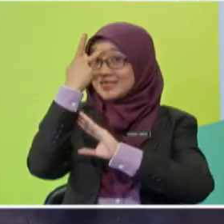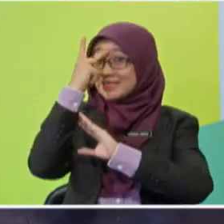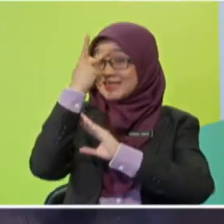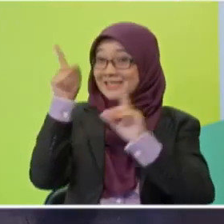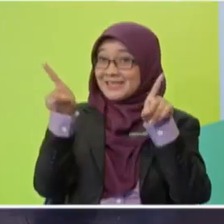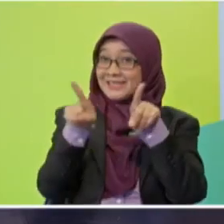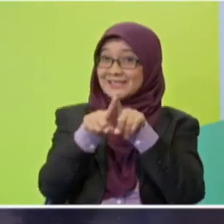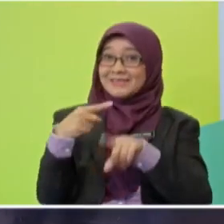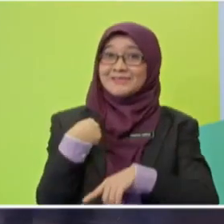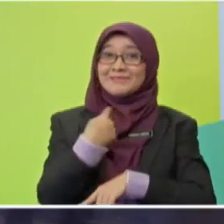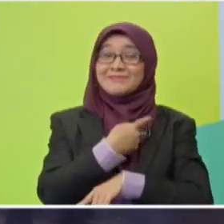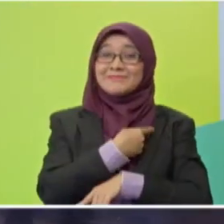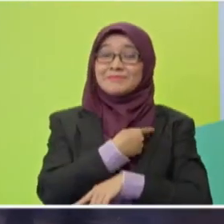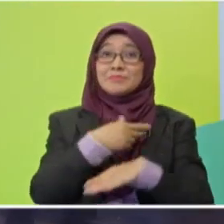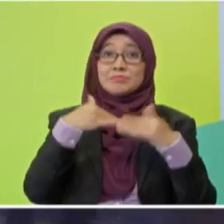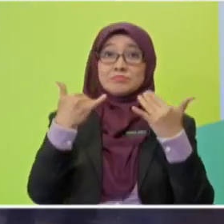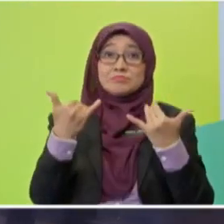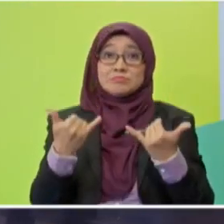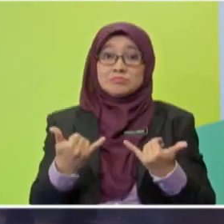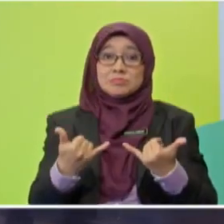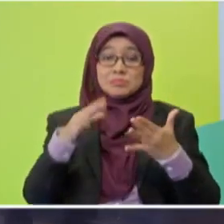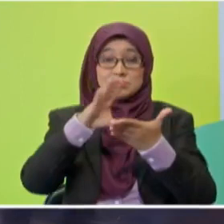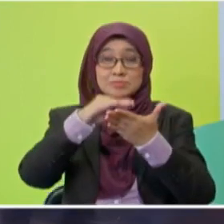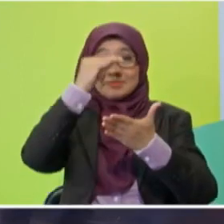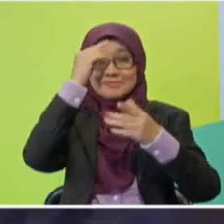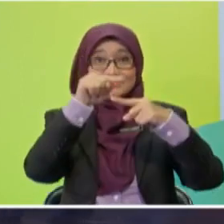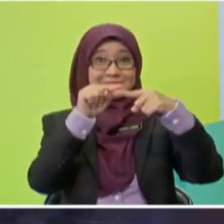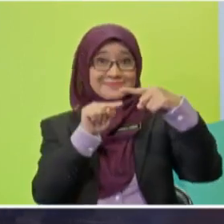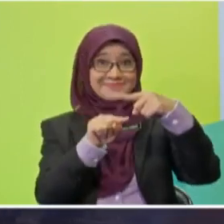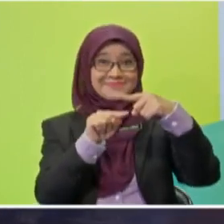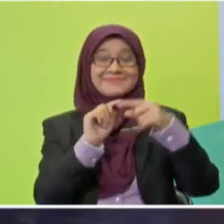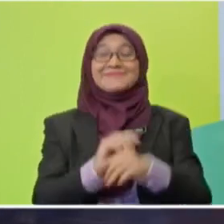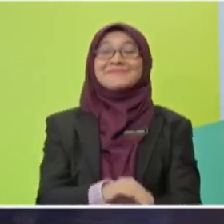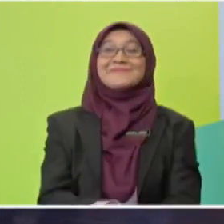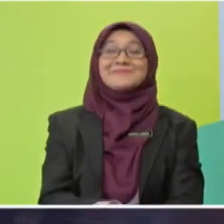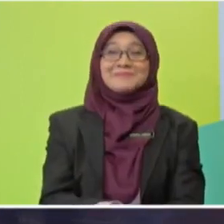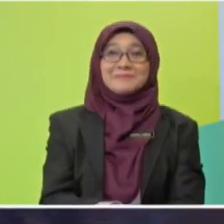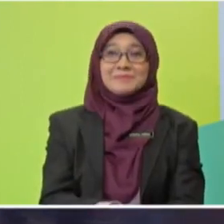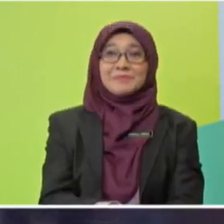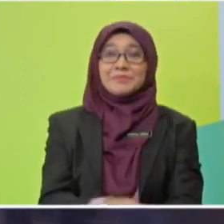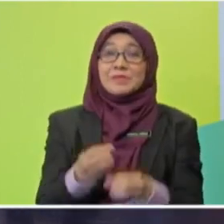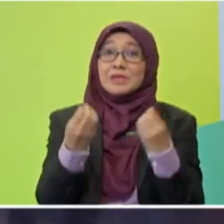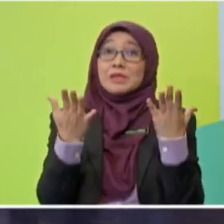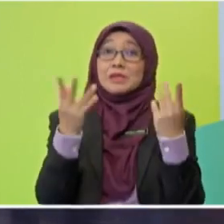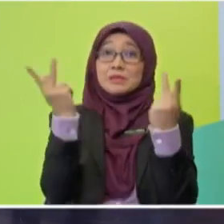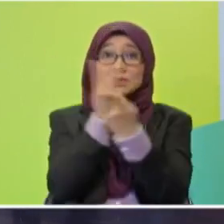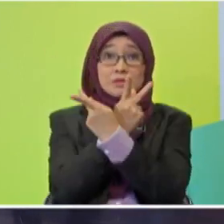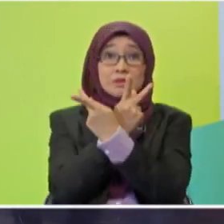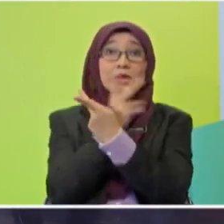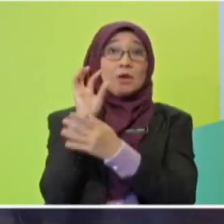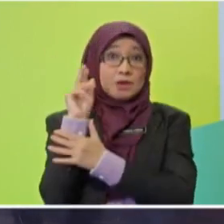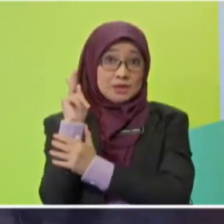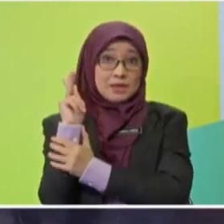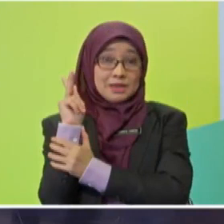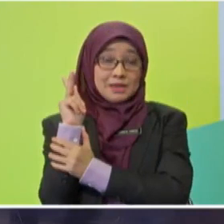Kalai, are we going to learn about division now? Yeah, next is division, of course. How about multiplication? Multiplication, Can you, I